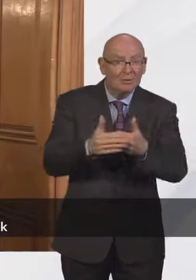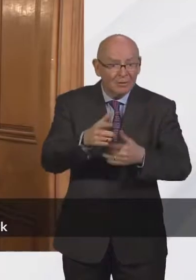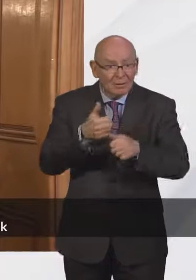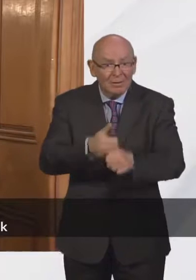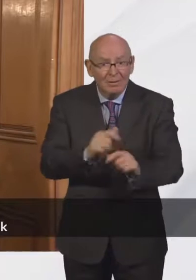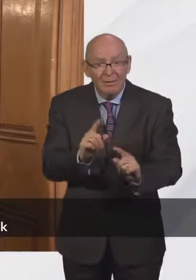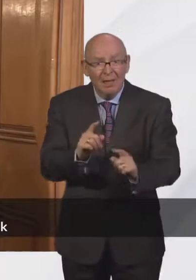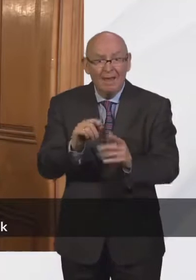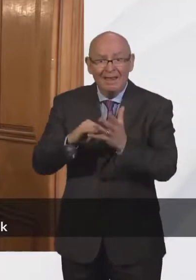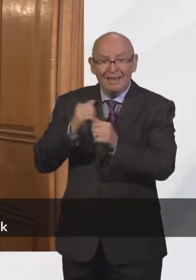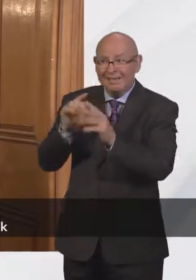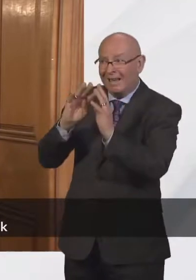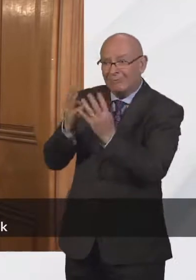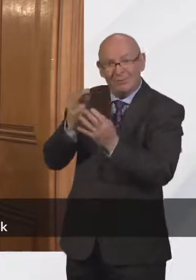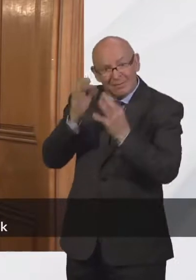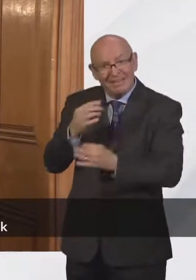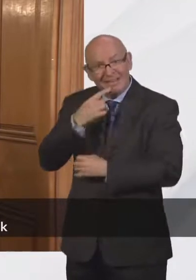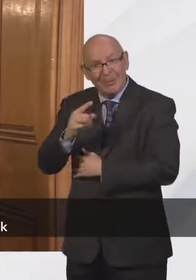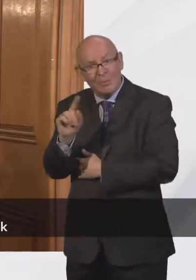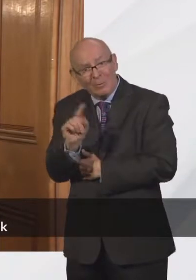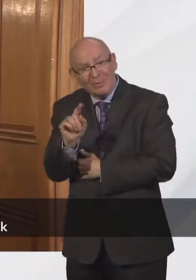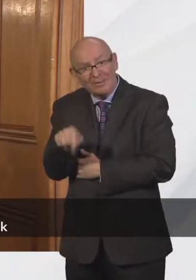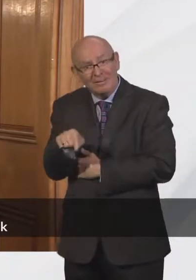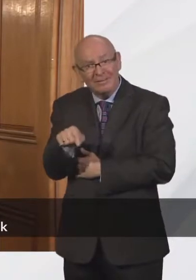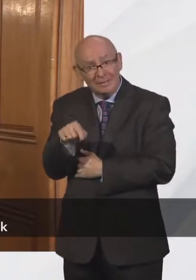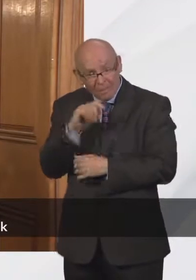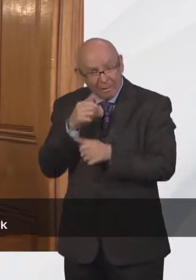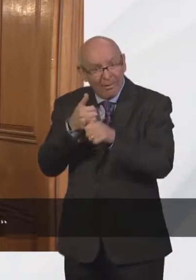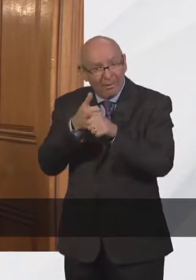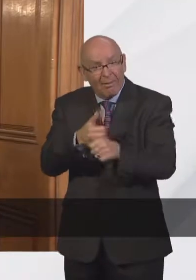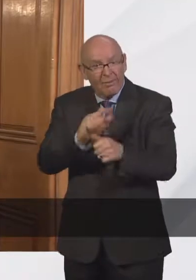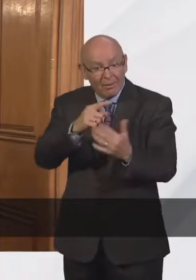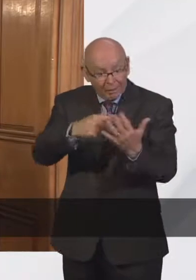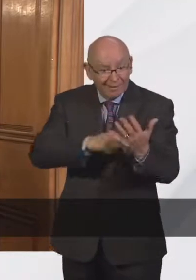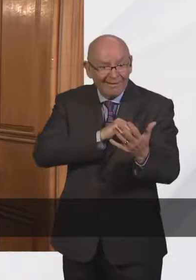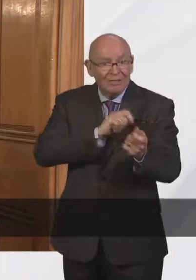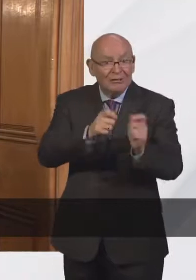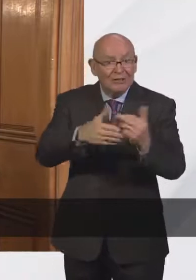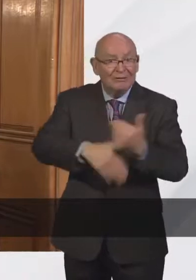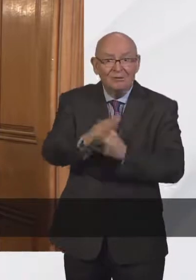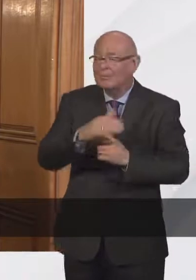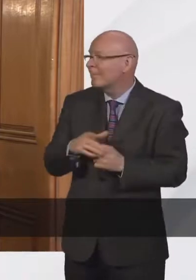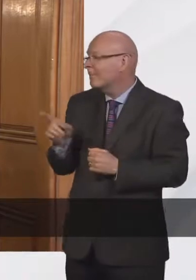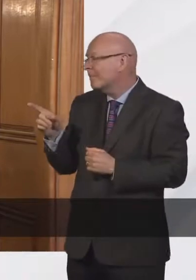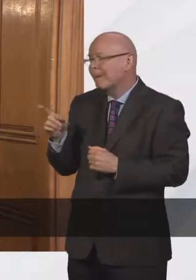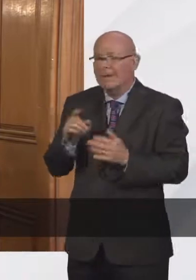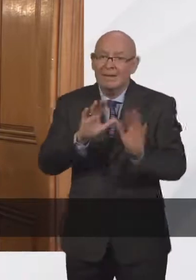from your characterisation of my tone today. I think I've been